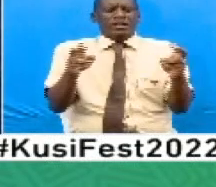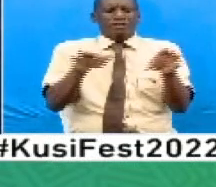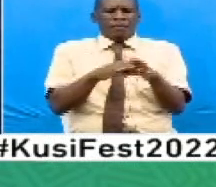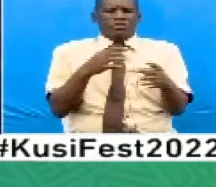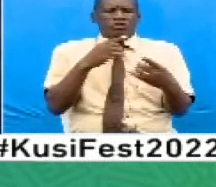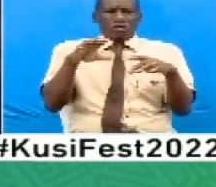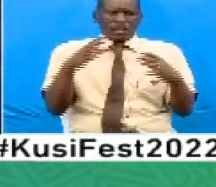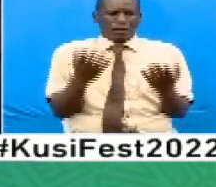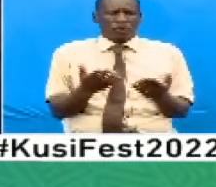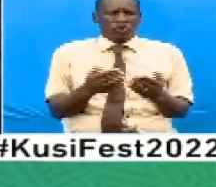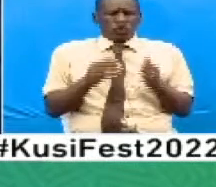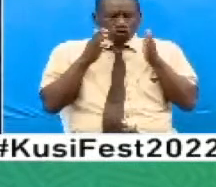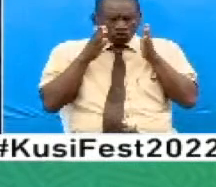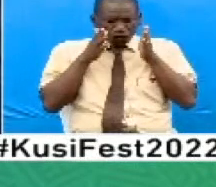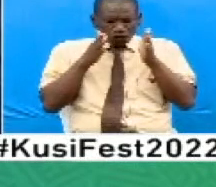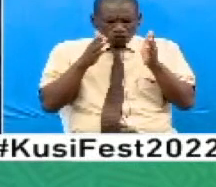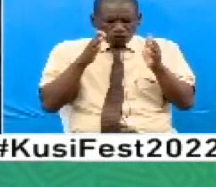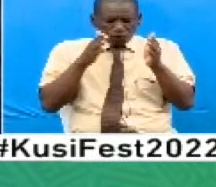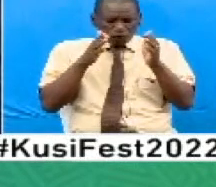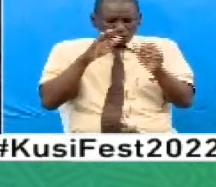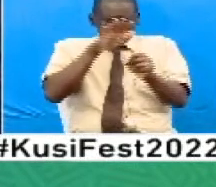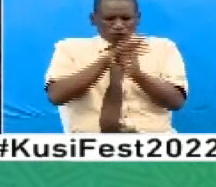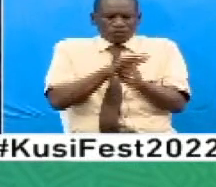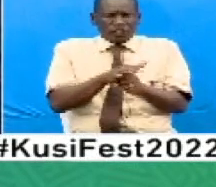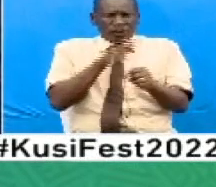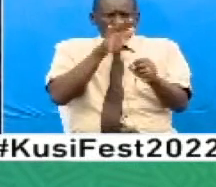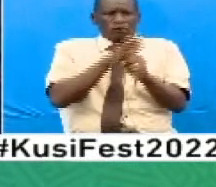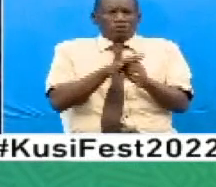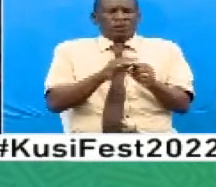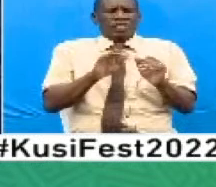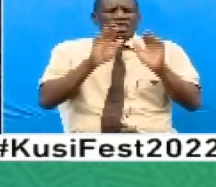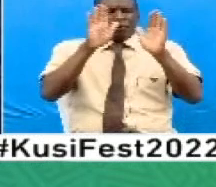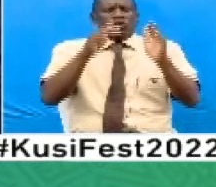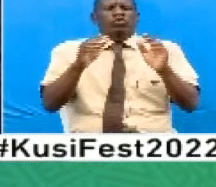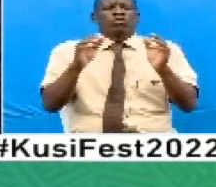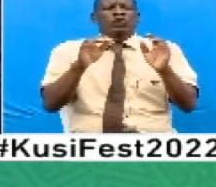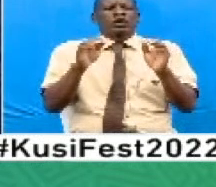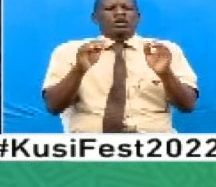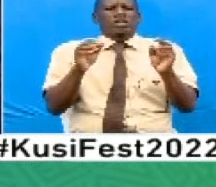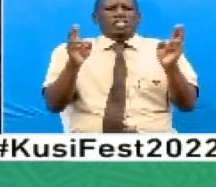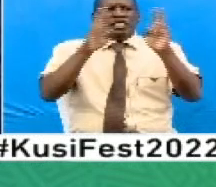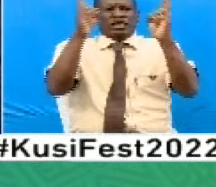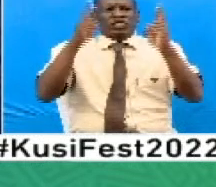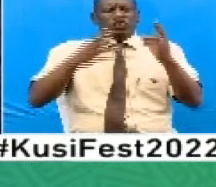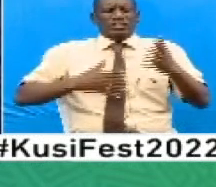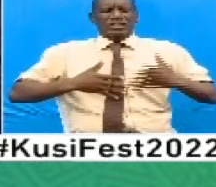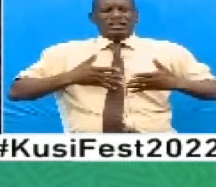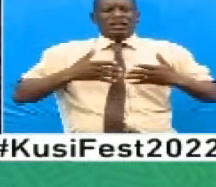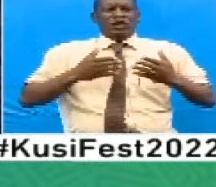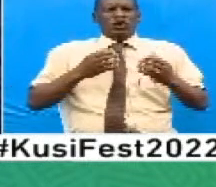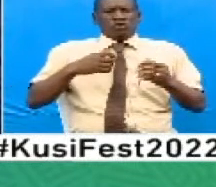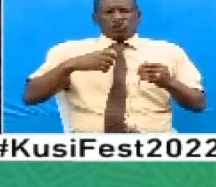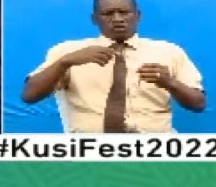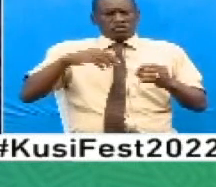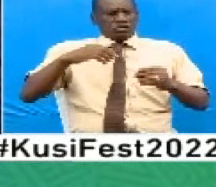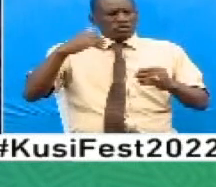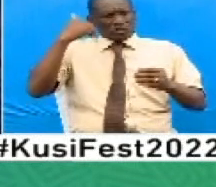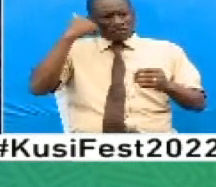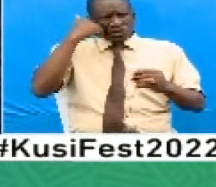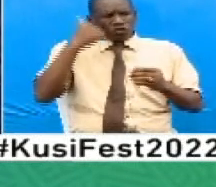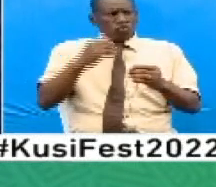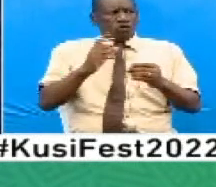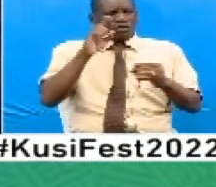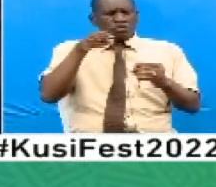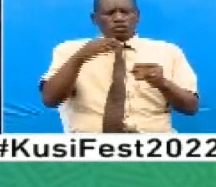about commitments. Commitments are important to global temperatures below at 1.5, already at